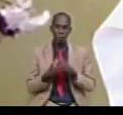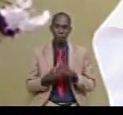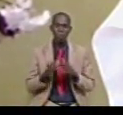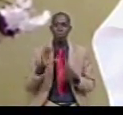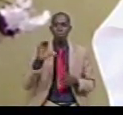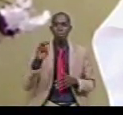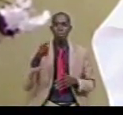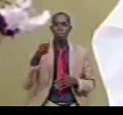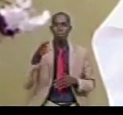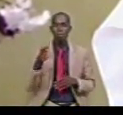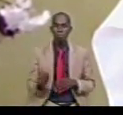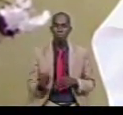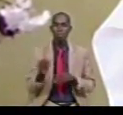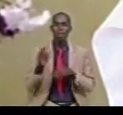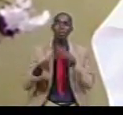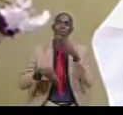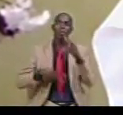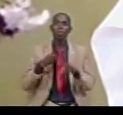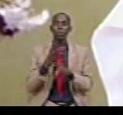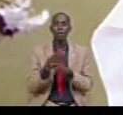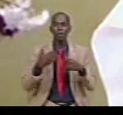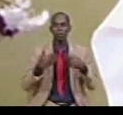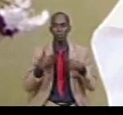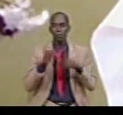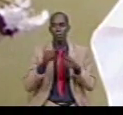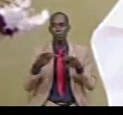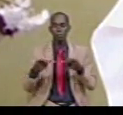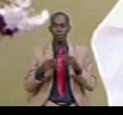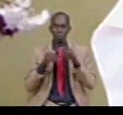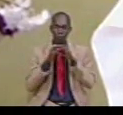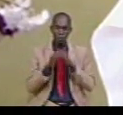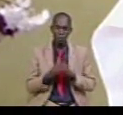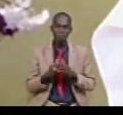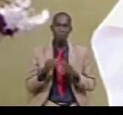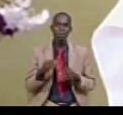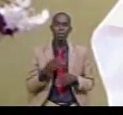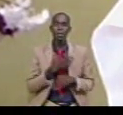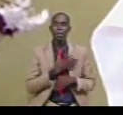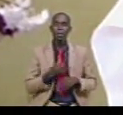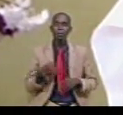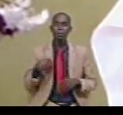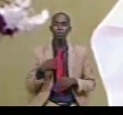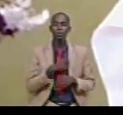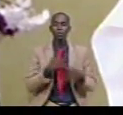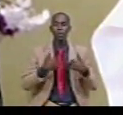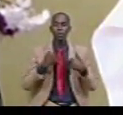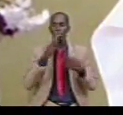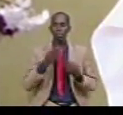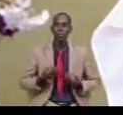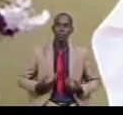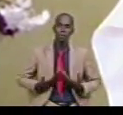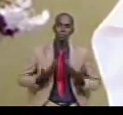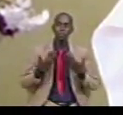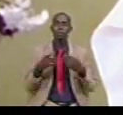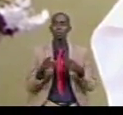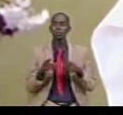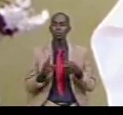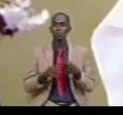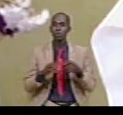worldwide find refuge, direction, and discipleship in our midst. We have been inspired to champion